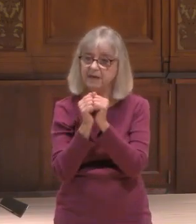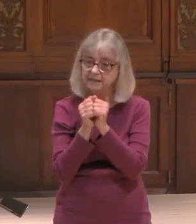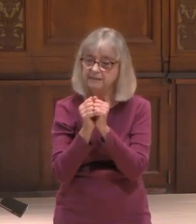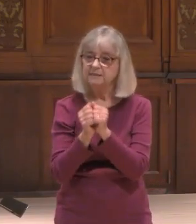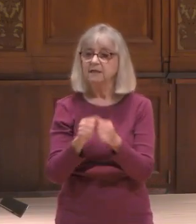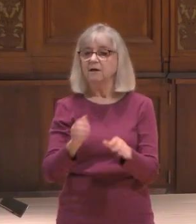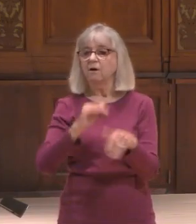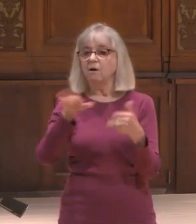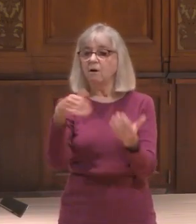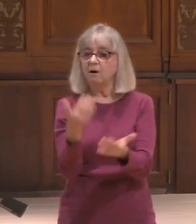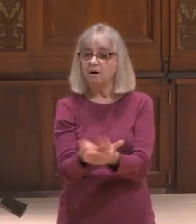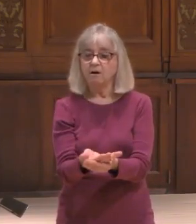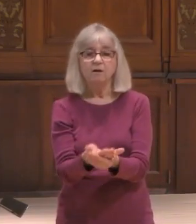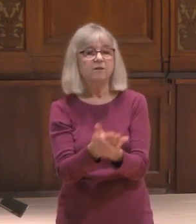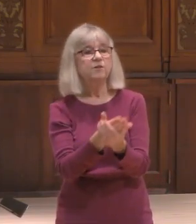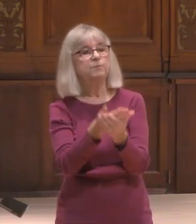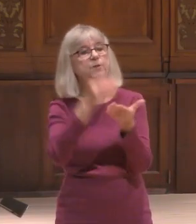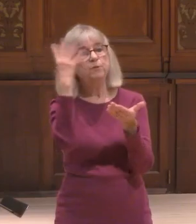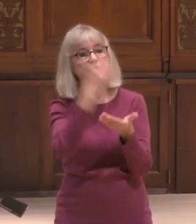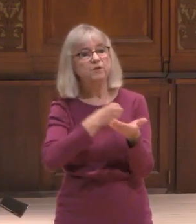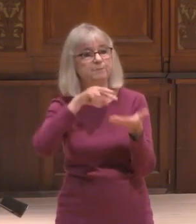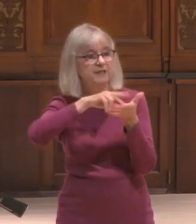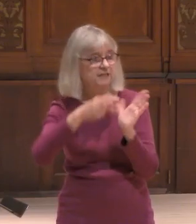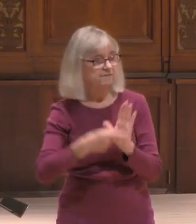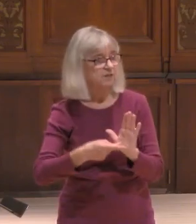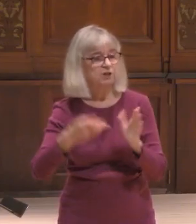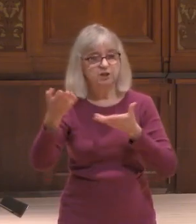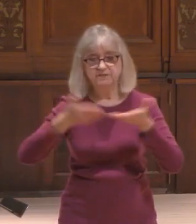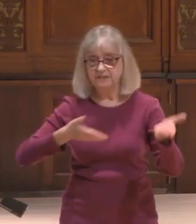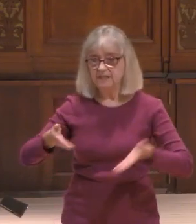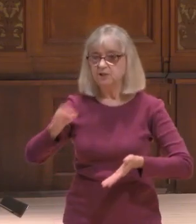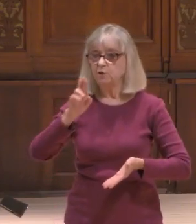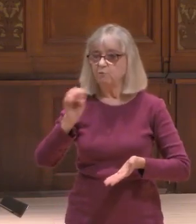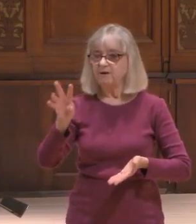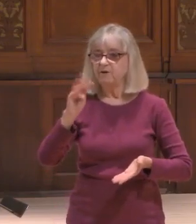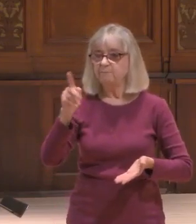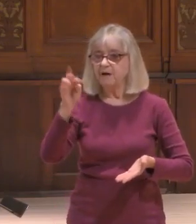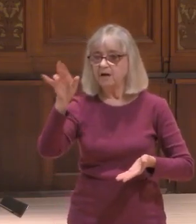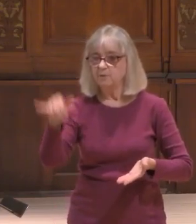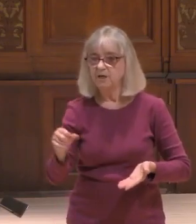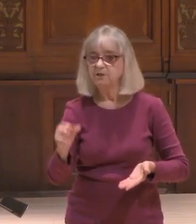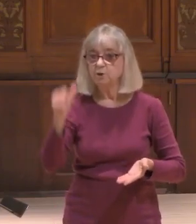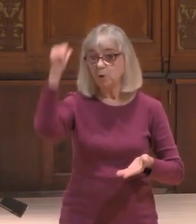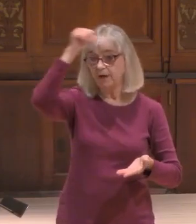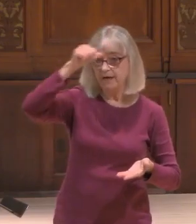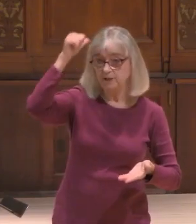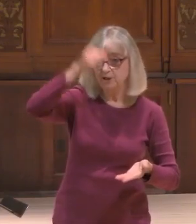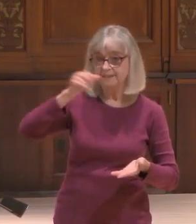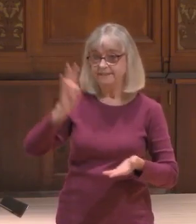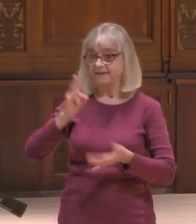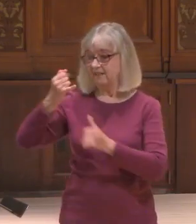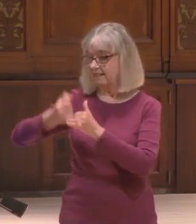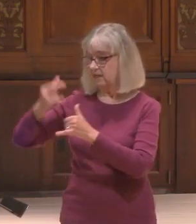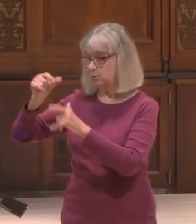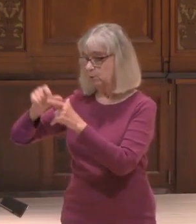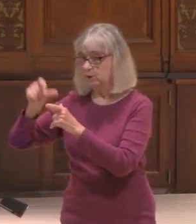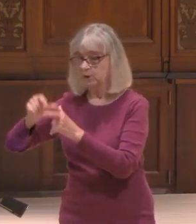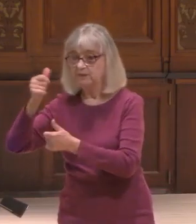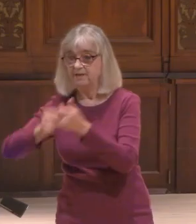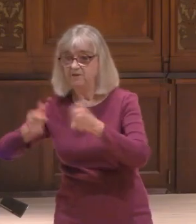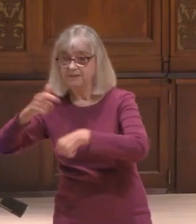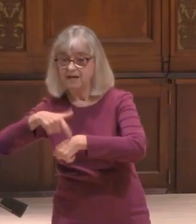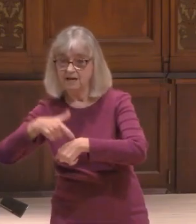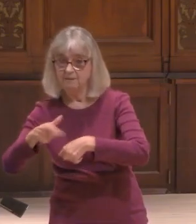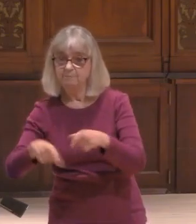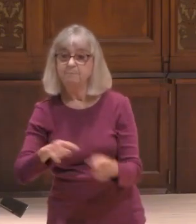such beautiful, meaningful services. Reverend Myra's ordination, seven last words every time, but especially